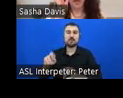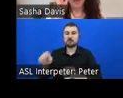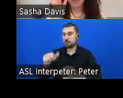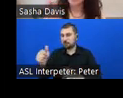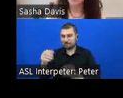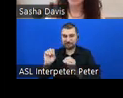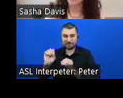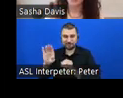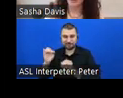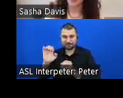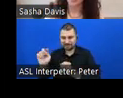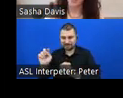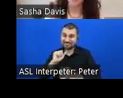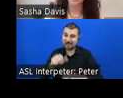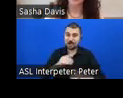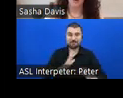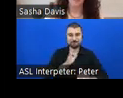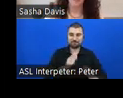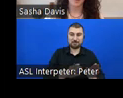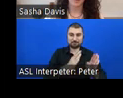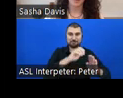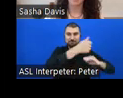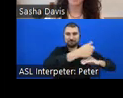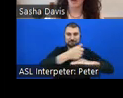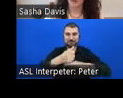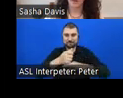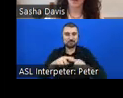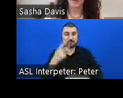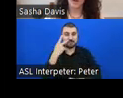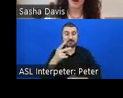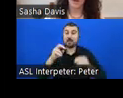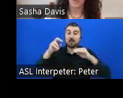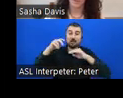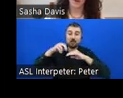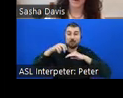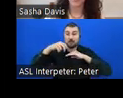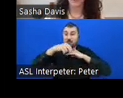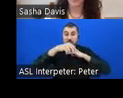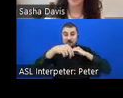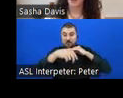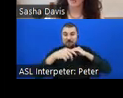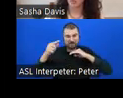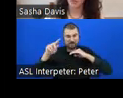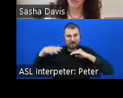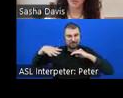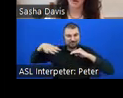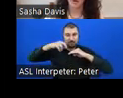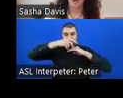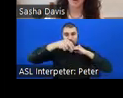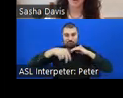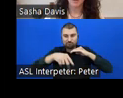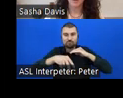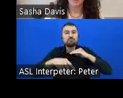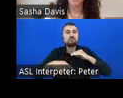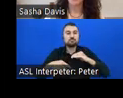So as you ascend the stairs coming from the gallery, of works by Chaim Gross, you